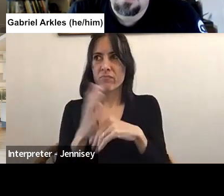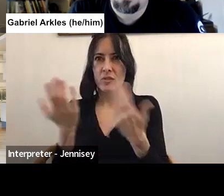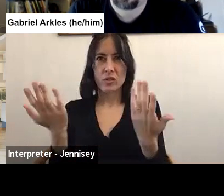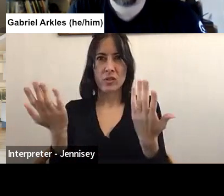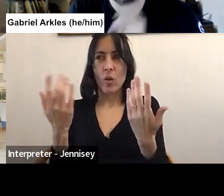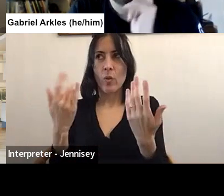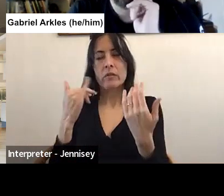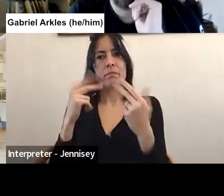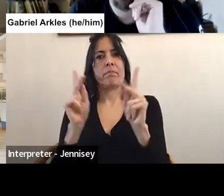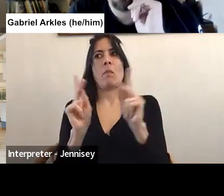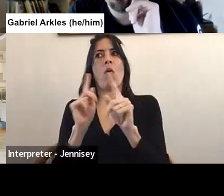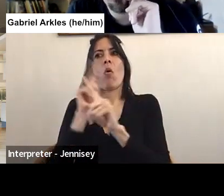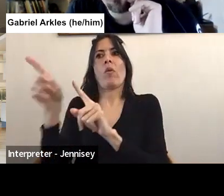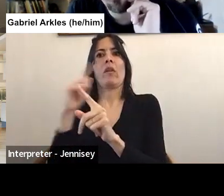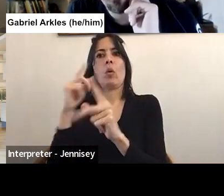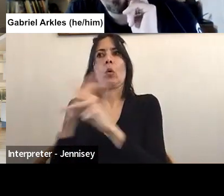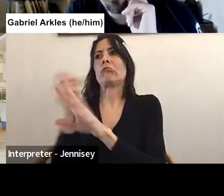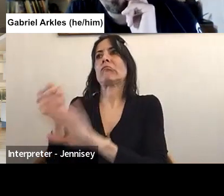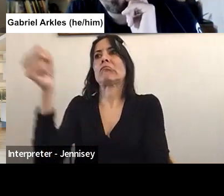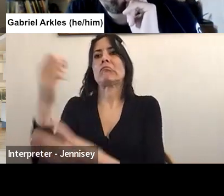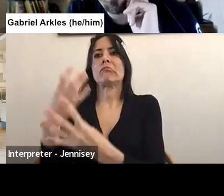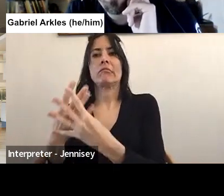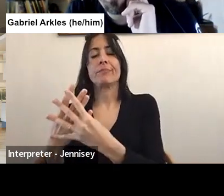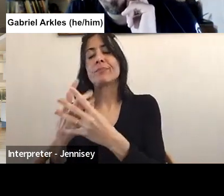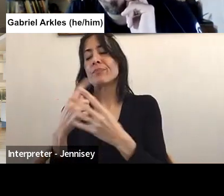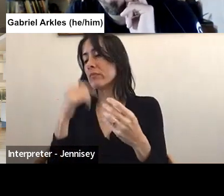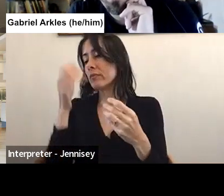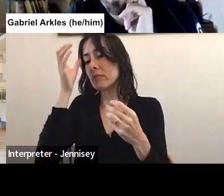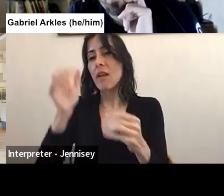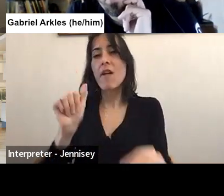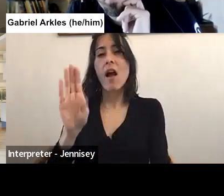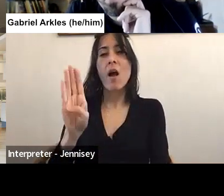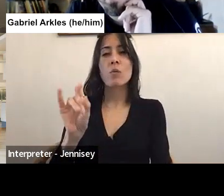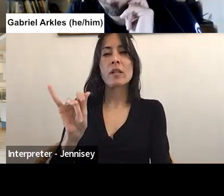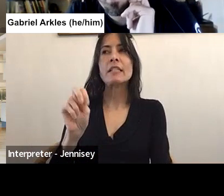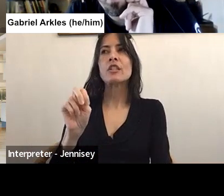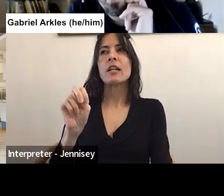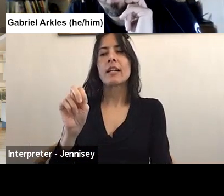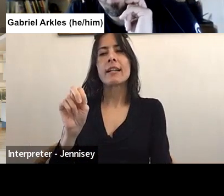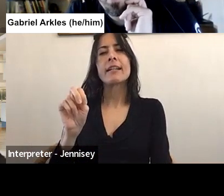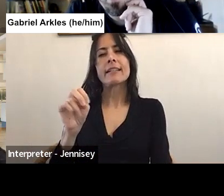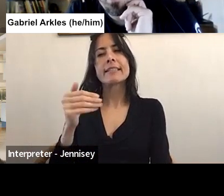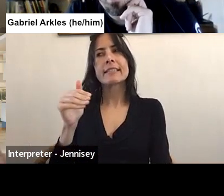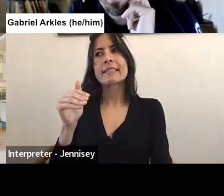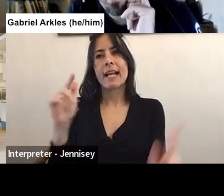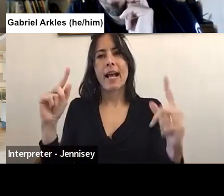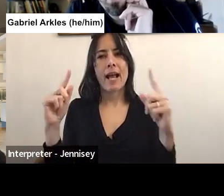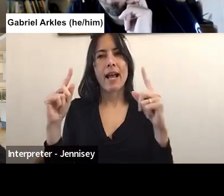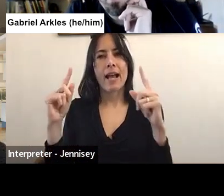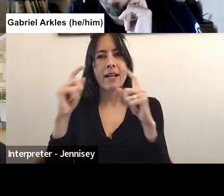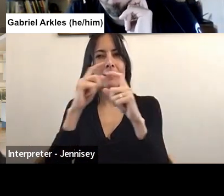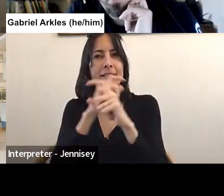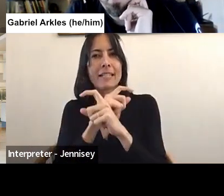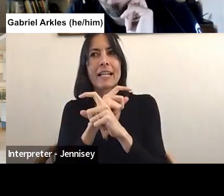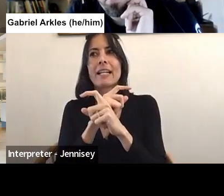right? So to me, prison abolition, again, it's a very complex word that has many meanings for different